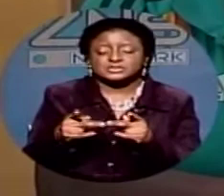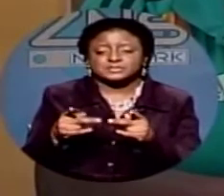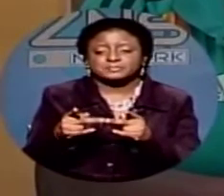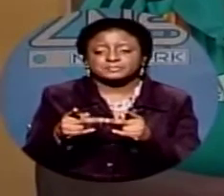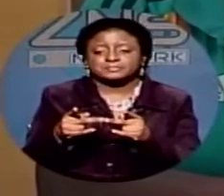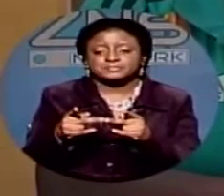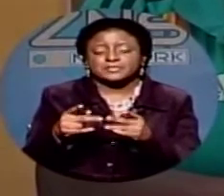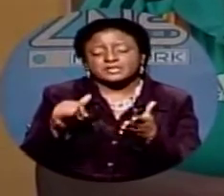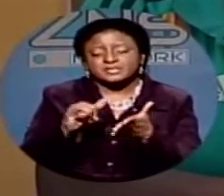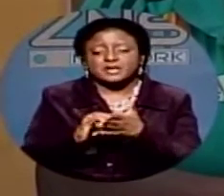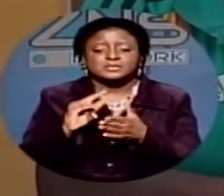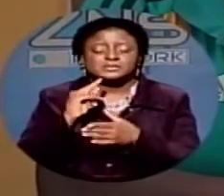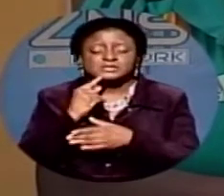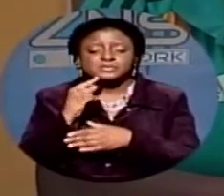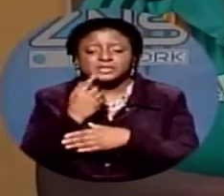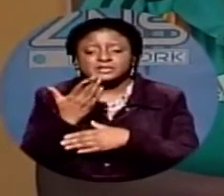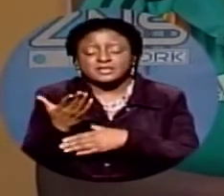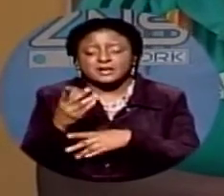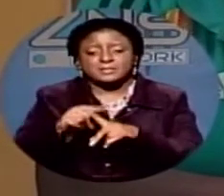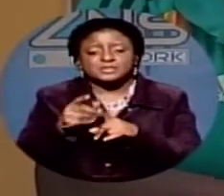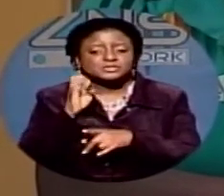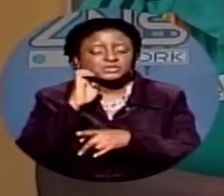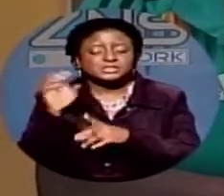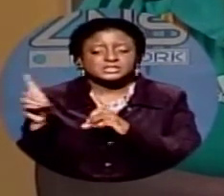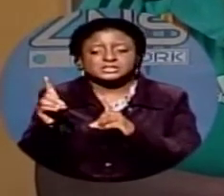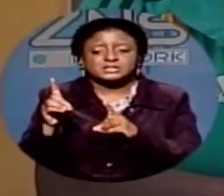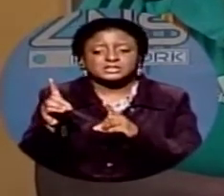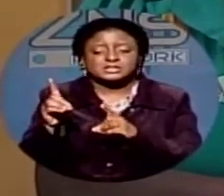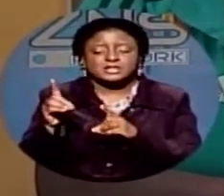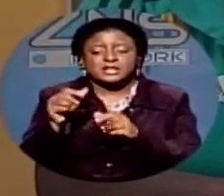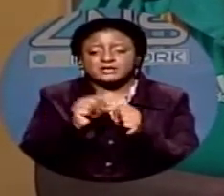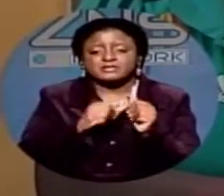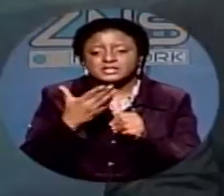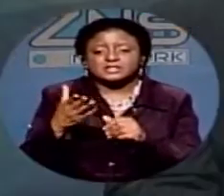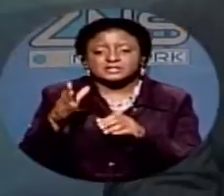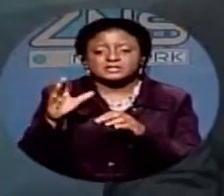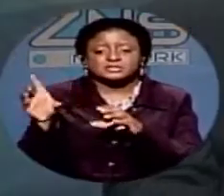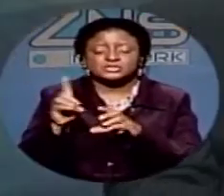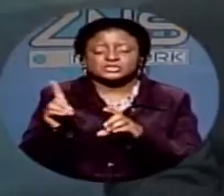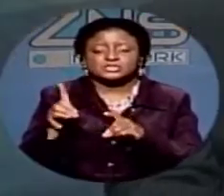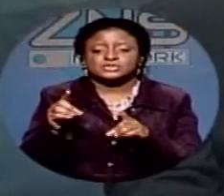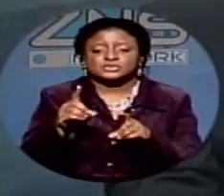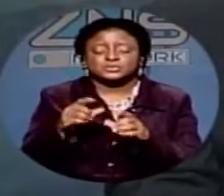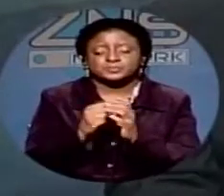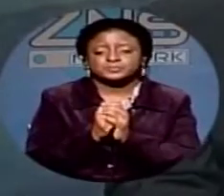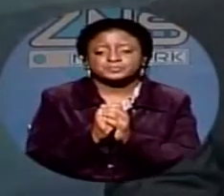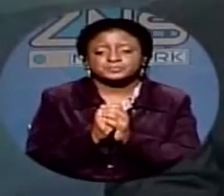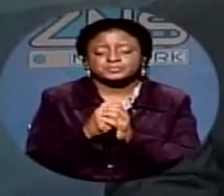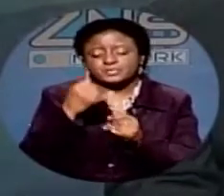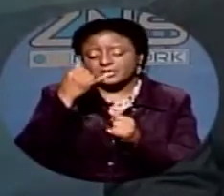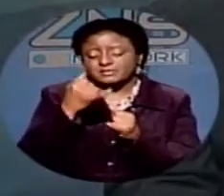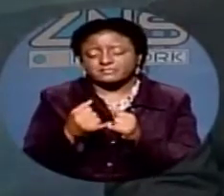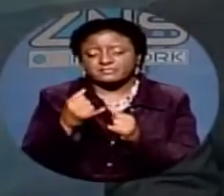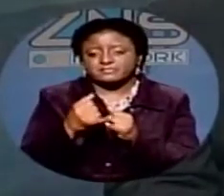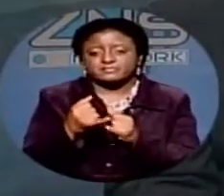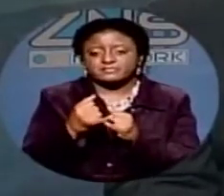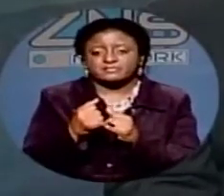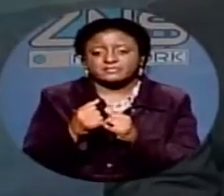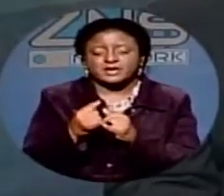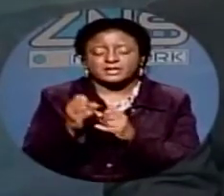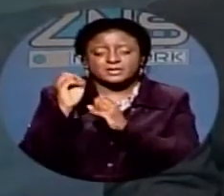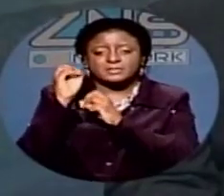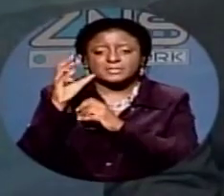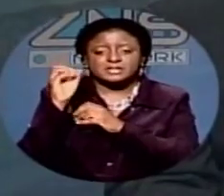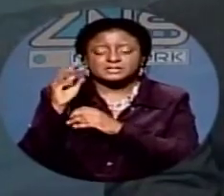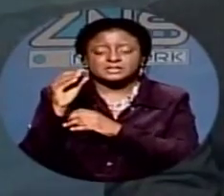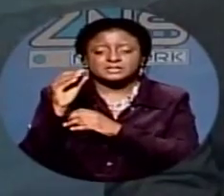but she did everything that she could do, and those sort of things happen. Well, the final buzzer sounded in the Bahamas Basketball